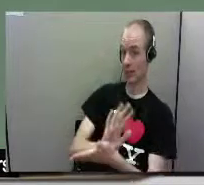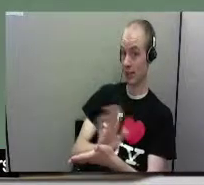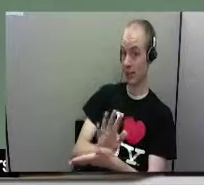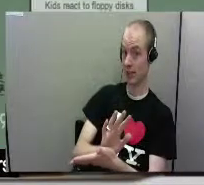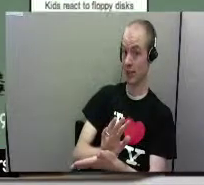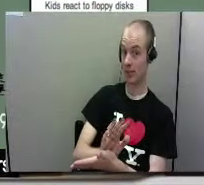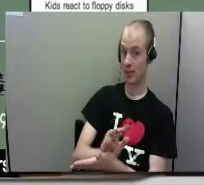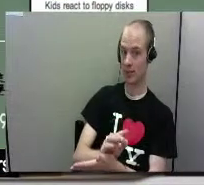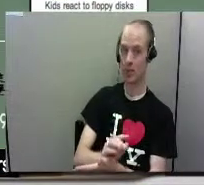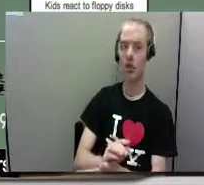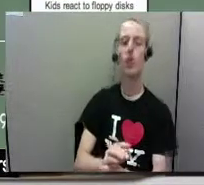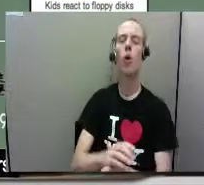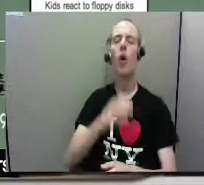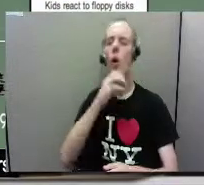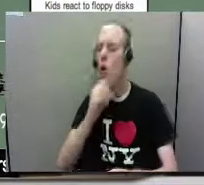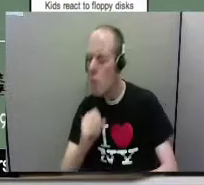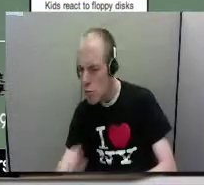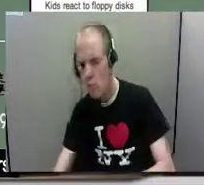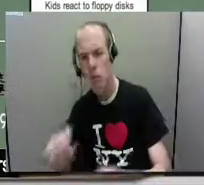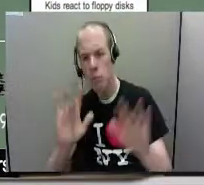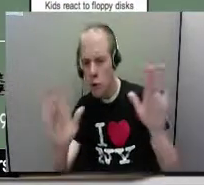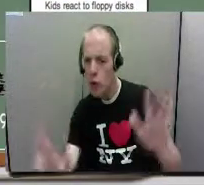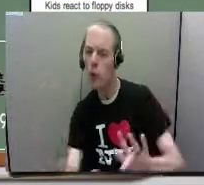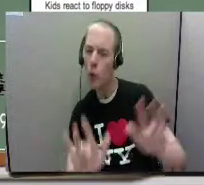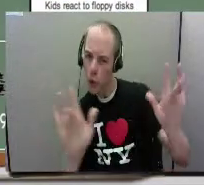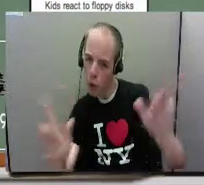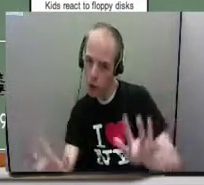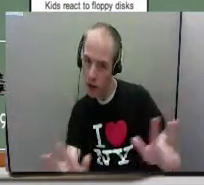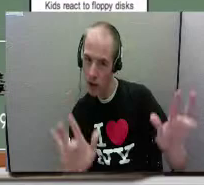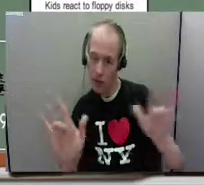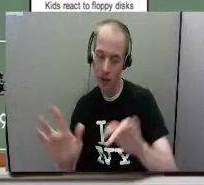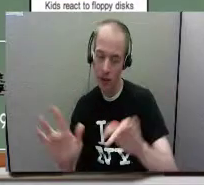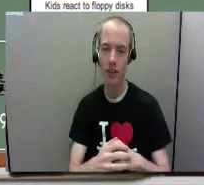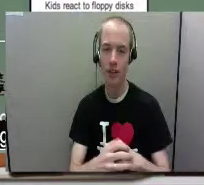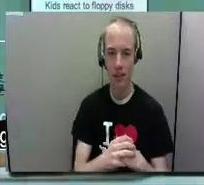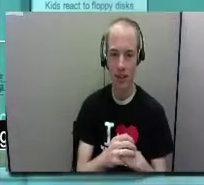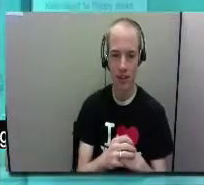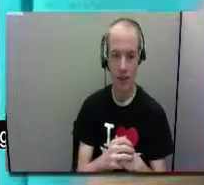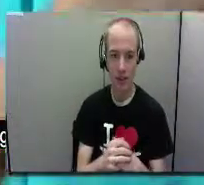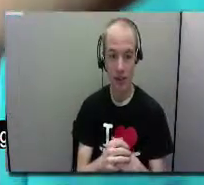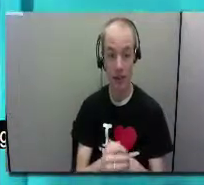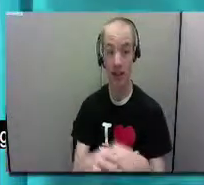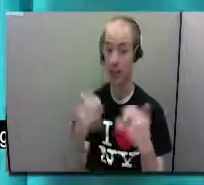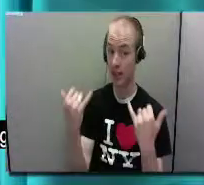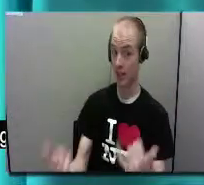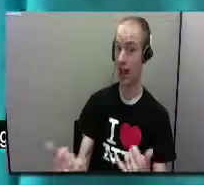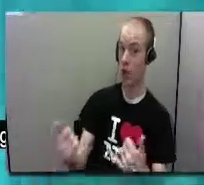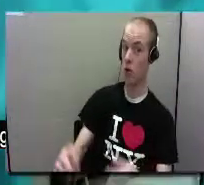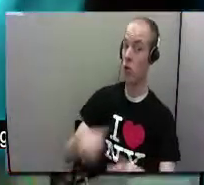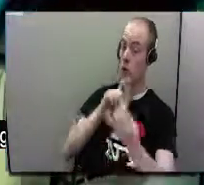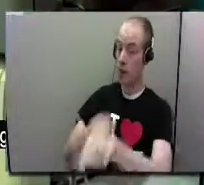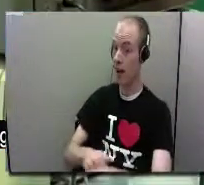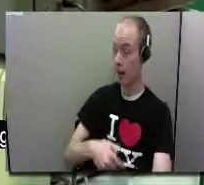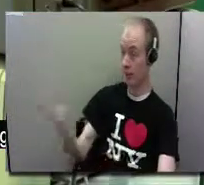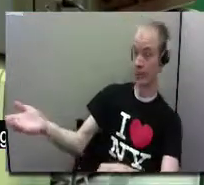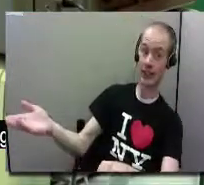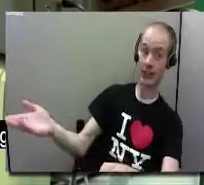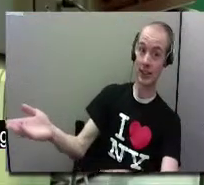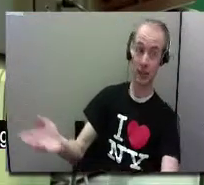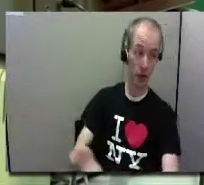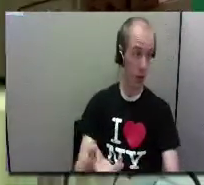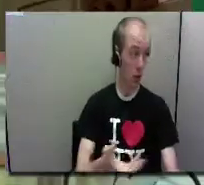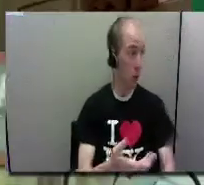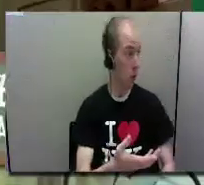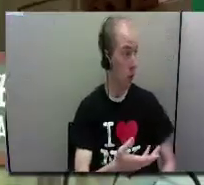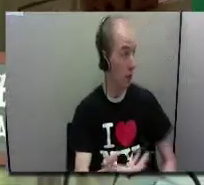episode of Computers! Today, you are reacting to this. What